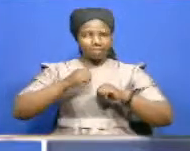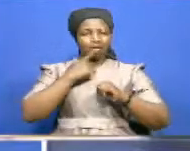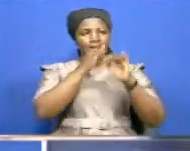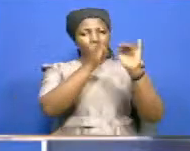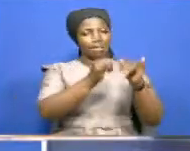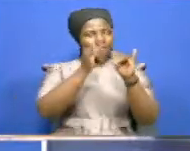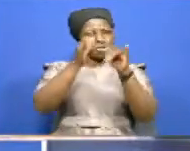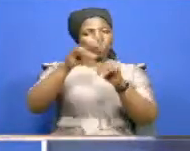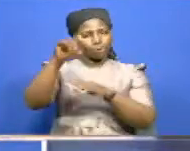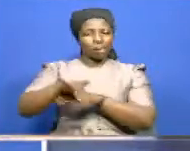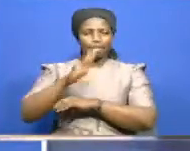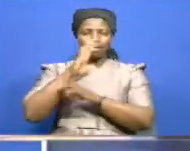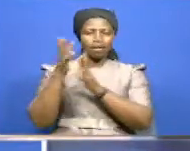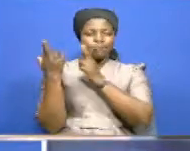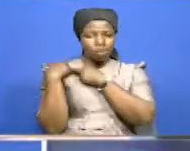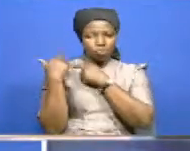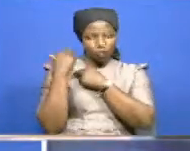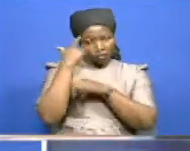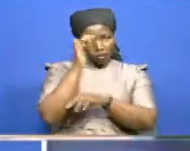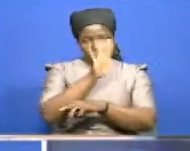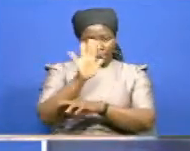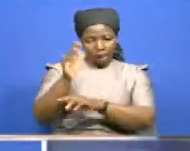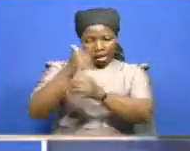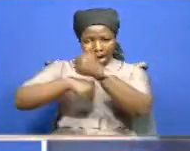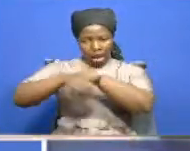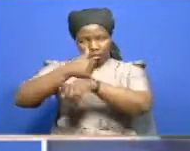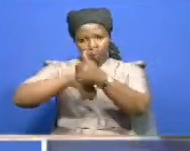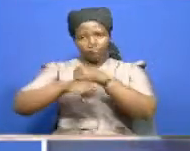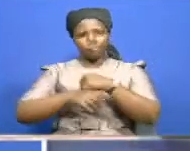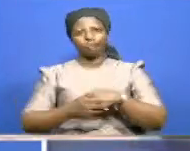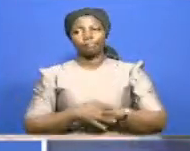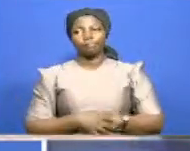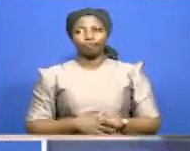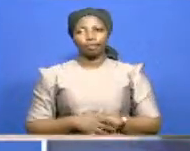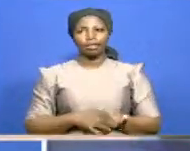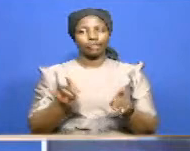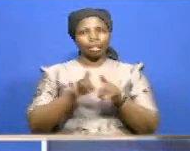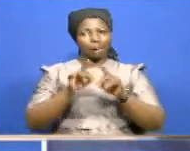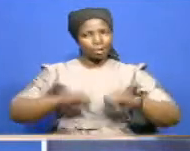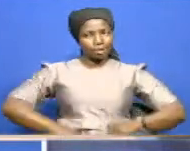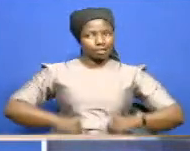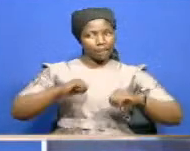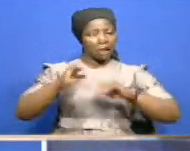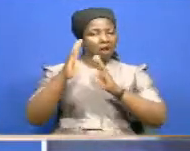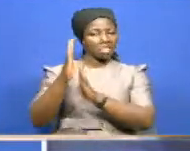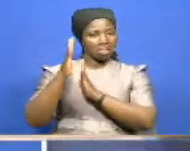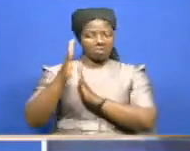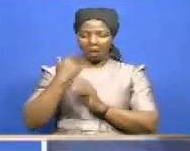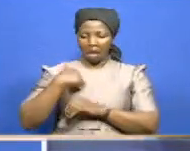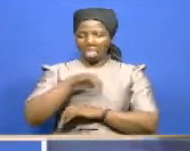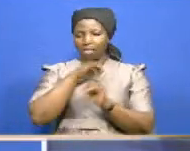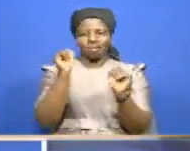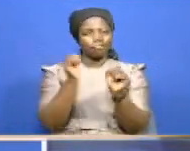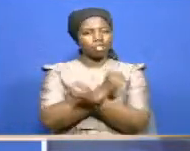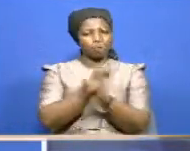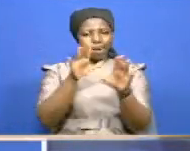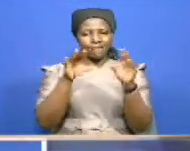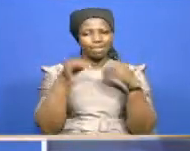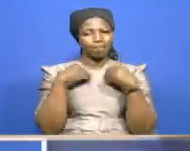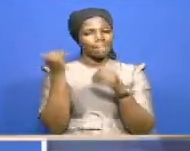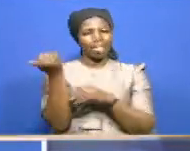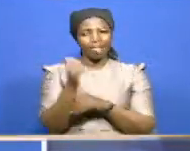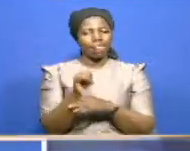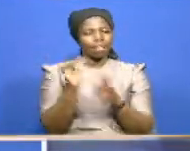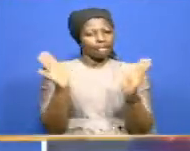actions. As the chairman of the security, we are not going to tolerate any kind of incitement